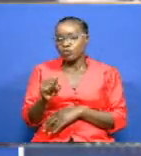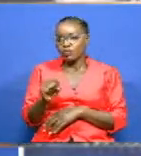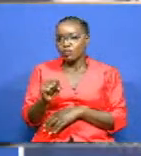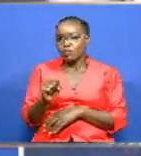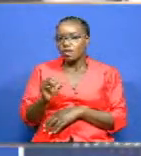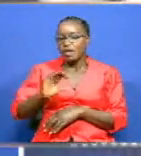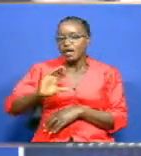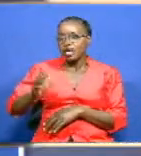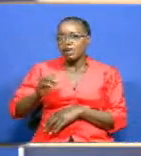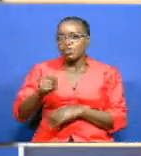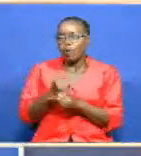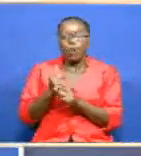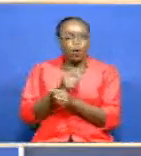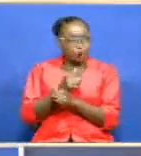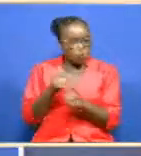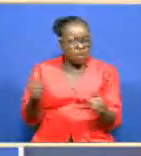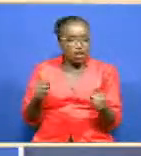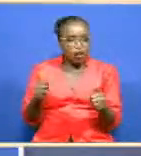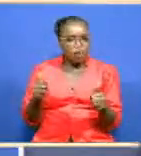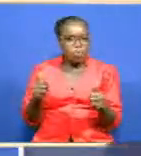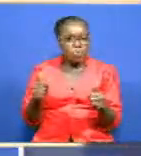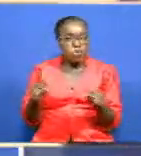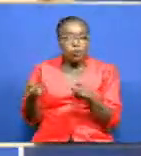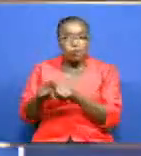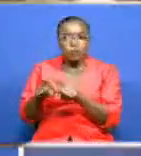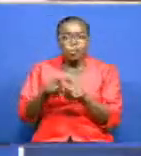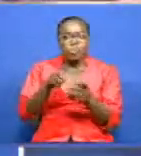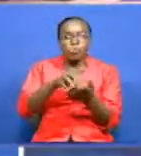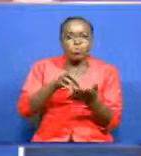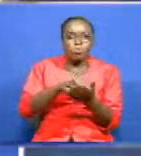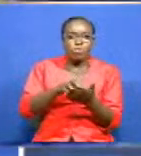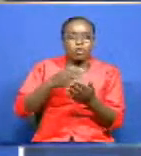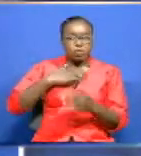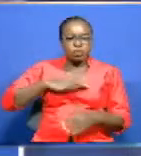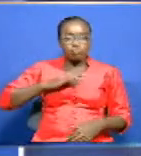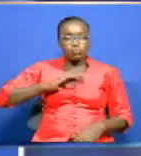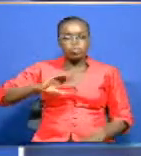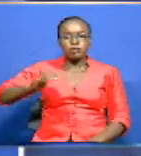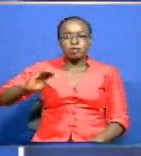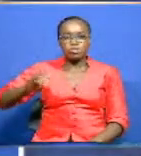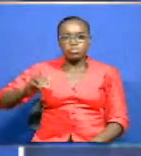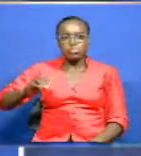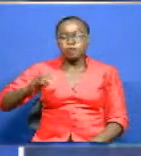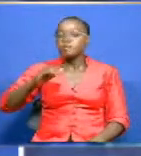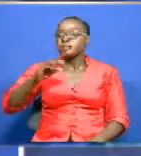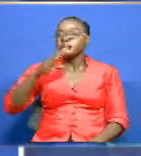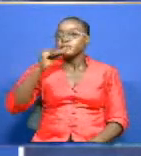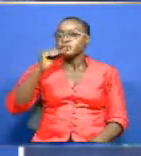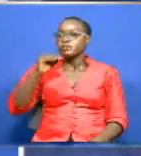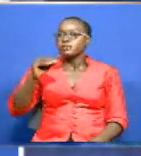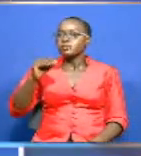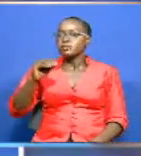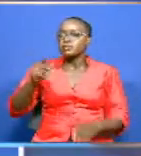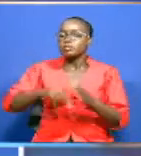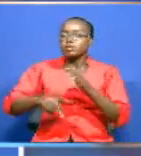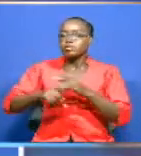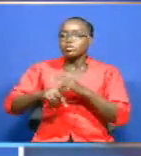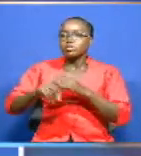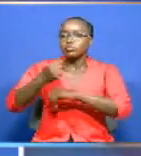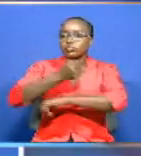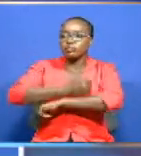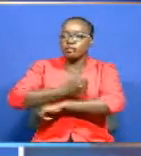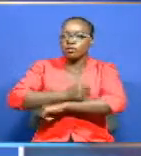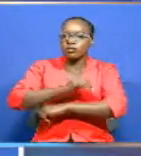So the county has done very well. It was a similar situation in Samburu County. Speaking at Lodokejek Primary in